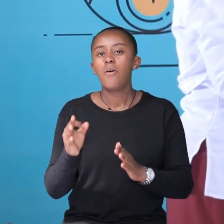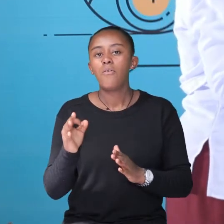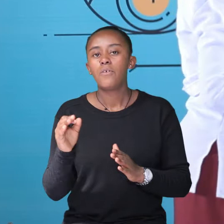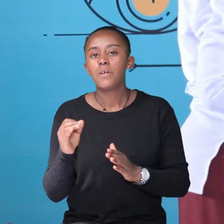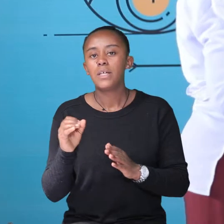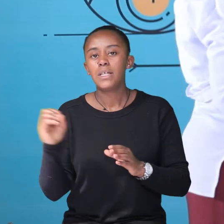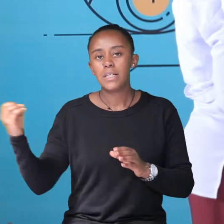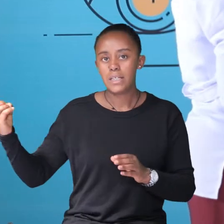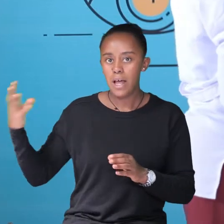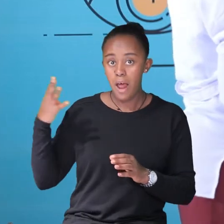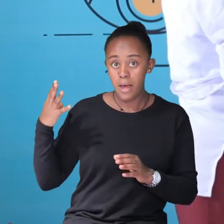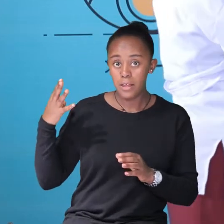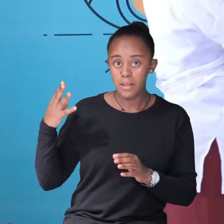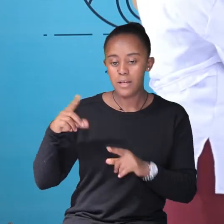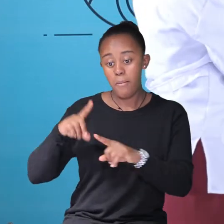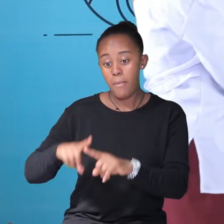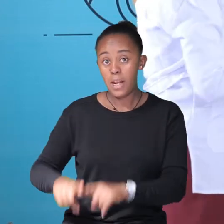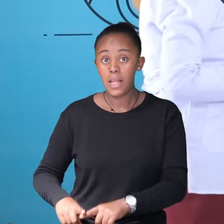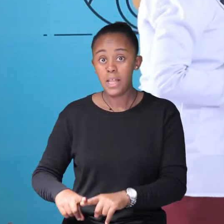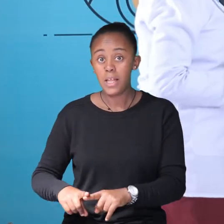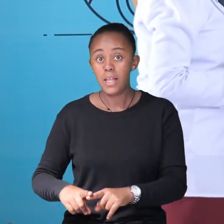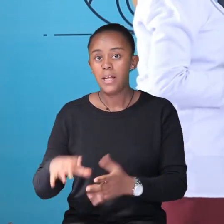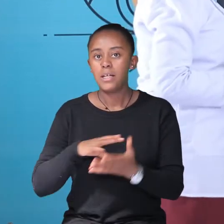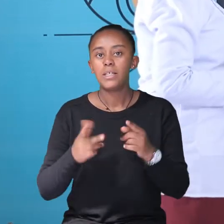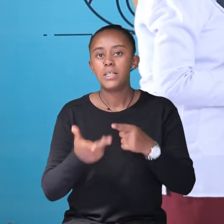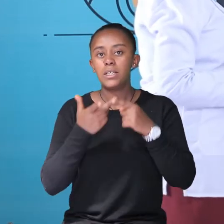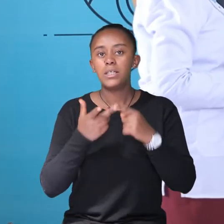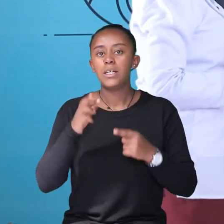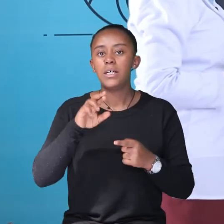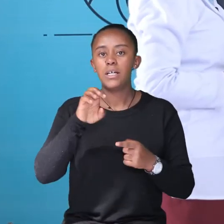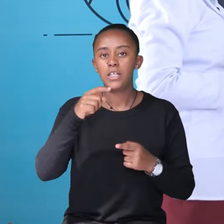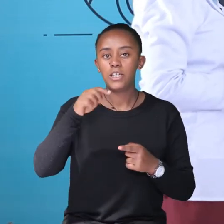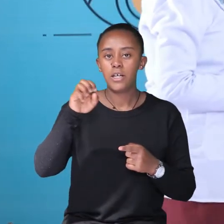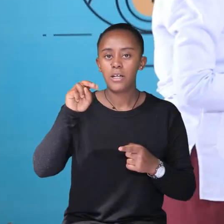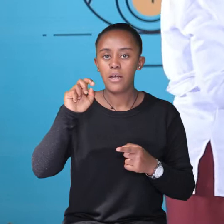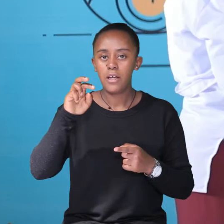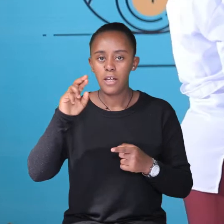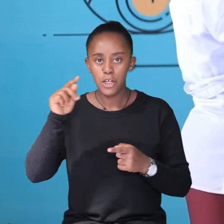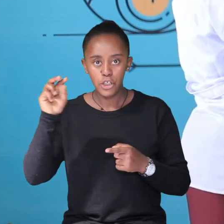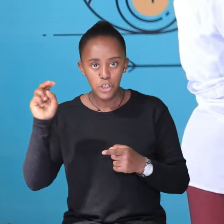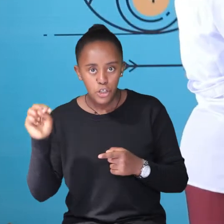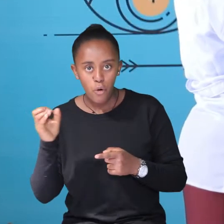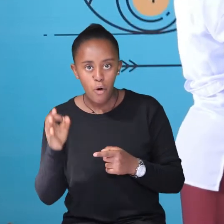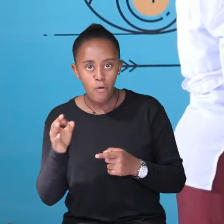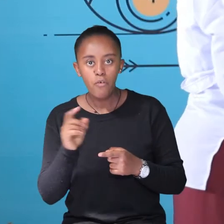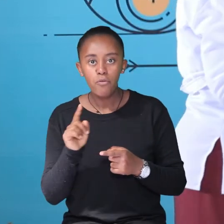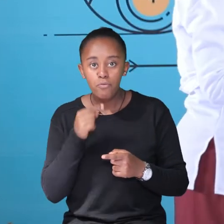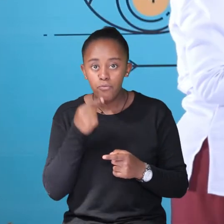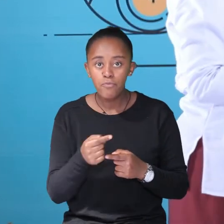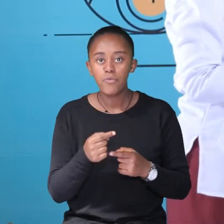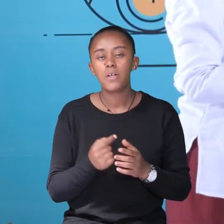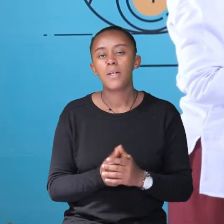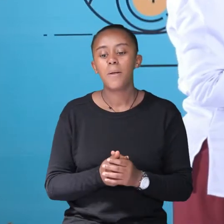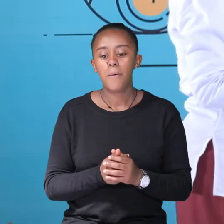the light-dependent reaction. The third stage is regeneration of ribulose biphosphate. In this process, what